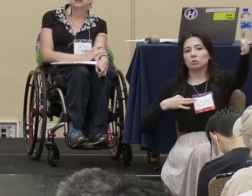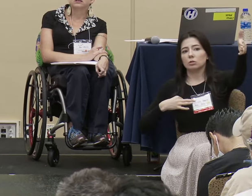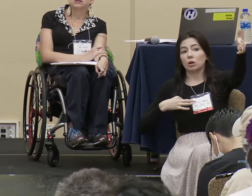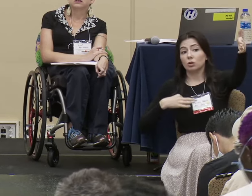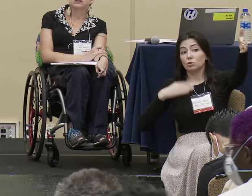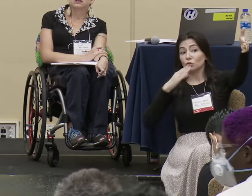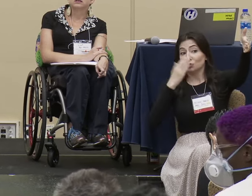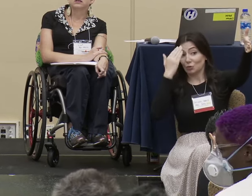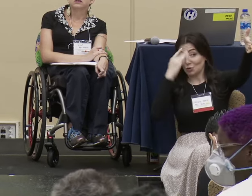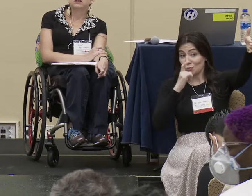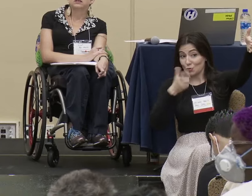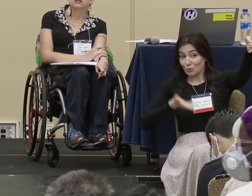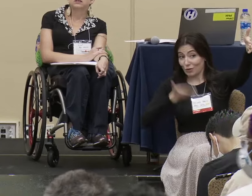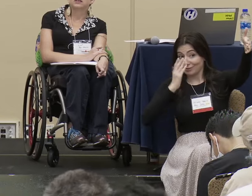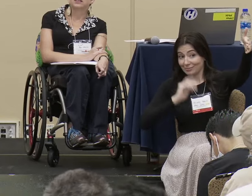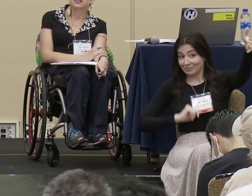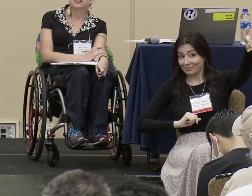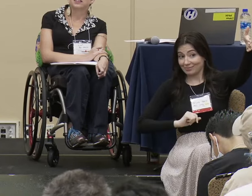Do you know who you are?